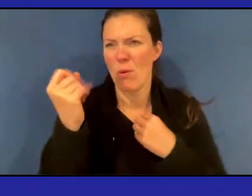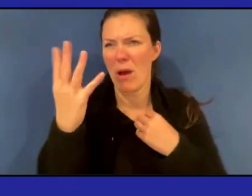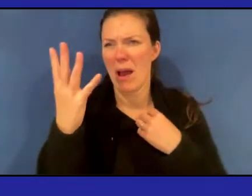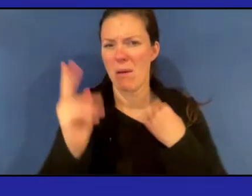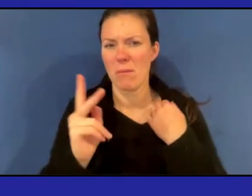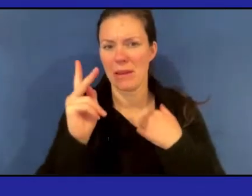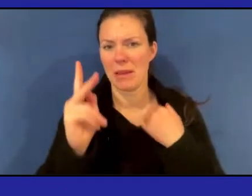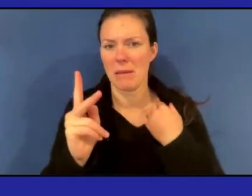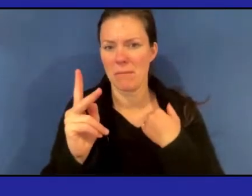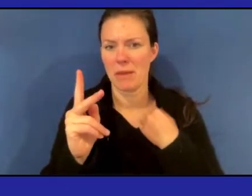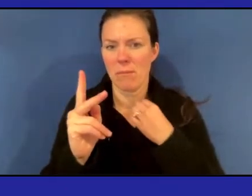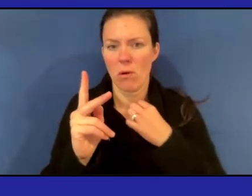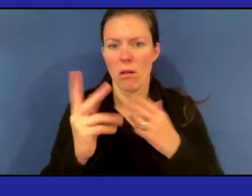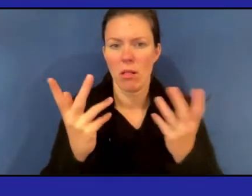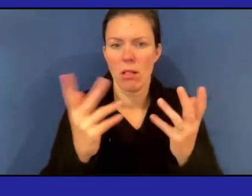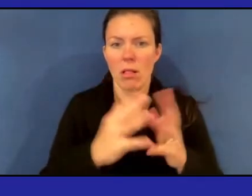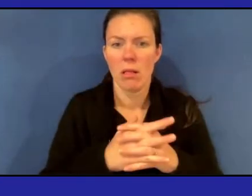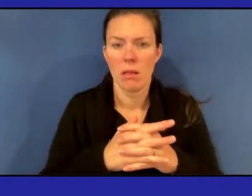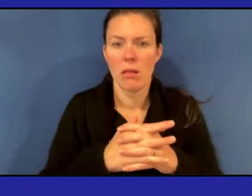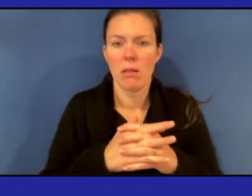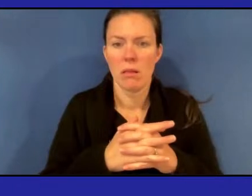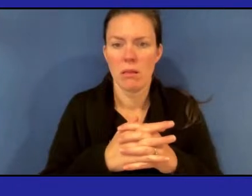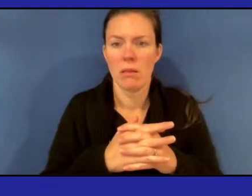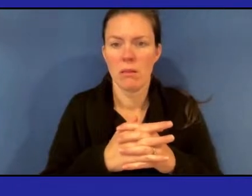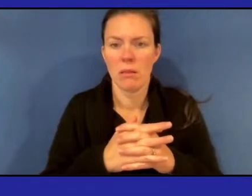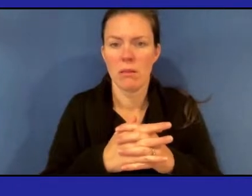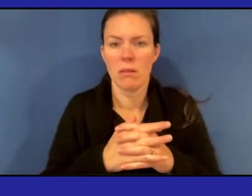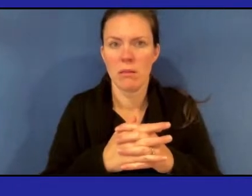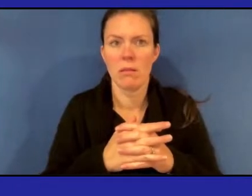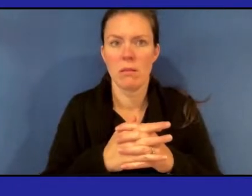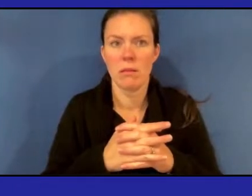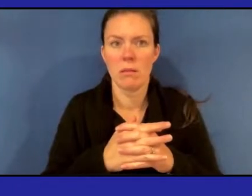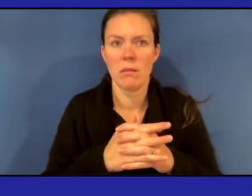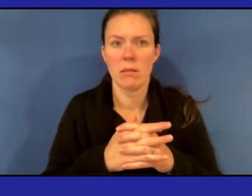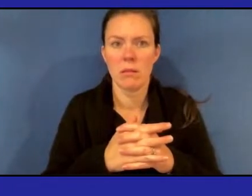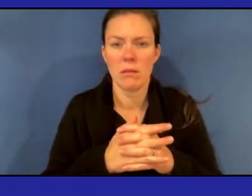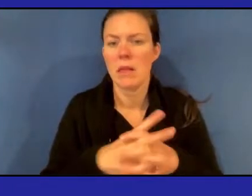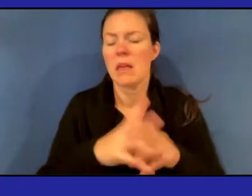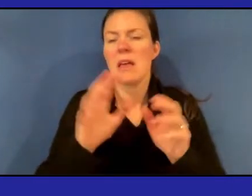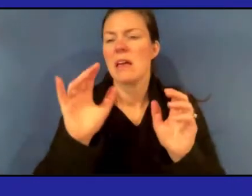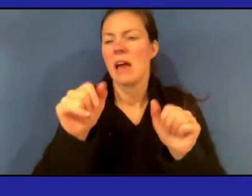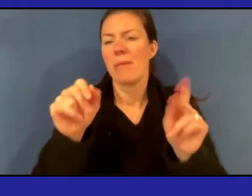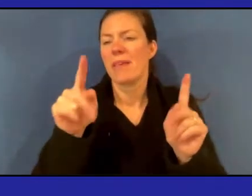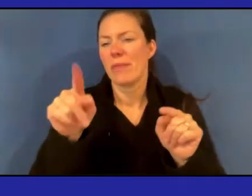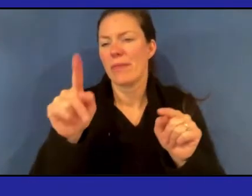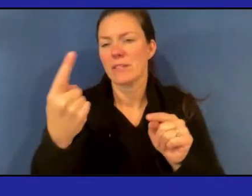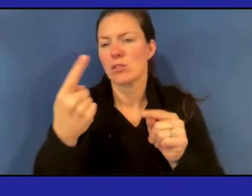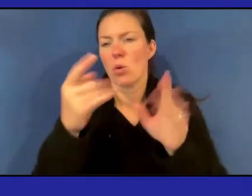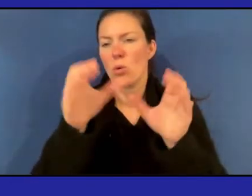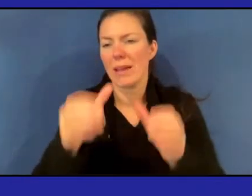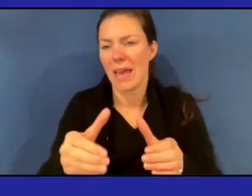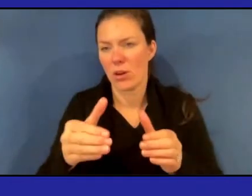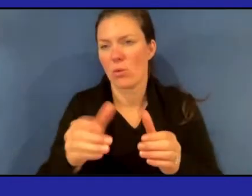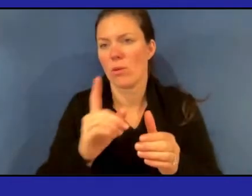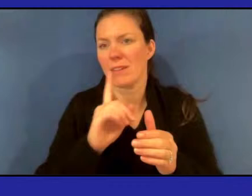Didn't didn't do answer. it because they're like, well, I'm not in that category. And that's okay, because these are the only categories that you care about, although I don't know who's decided that those